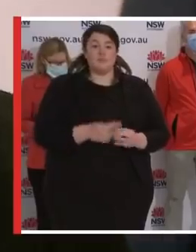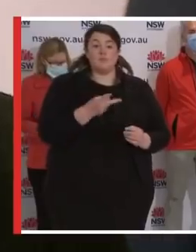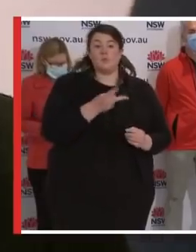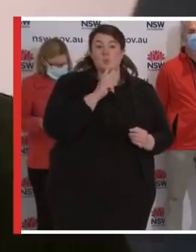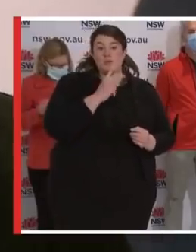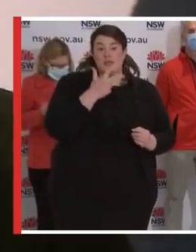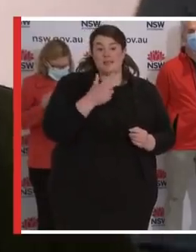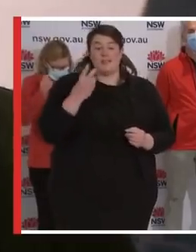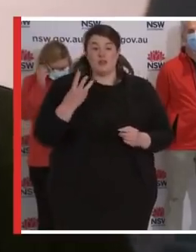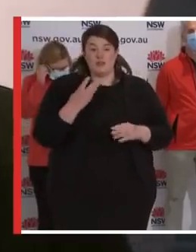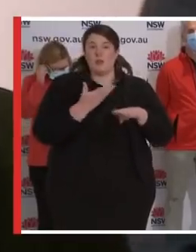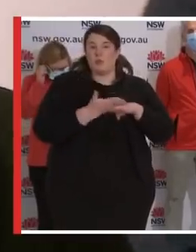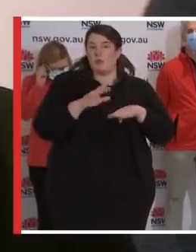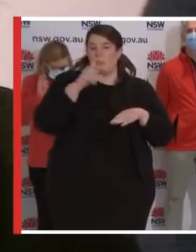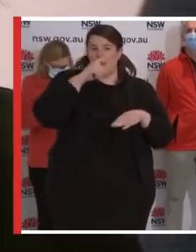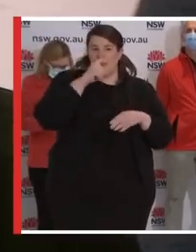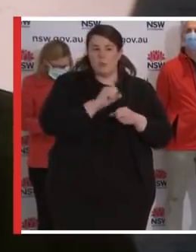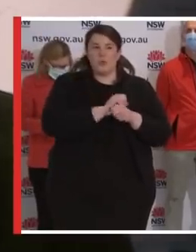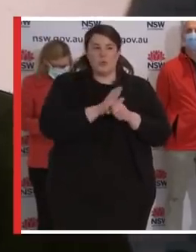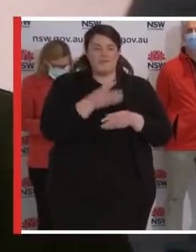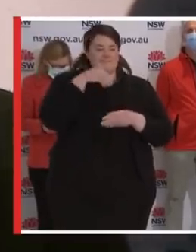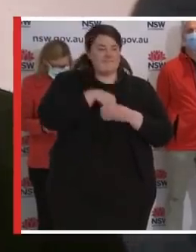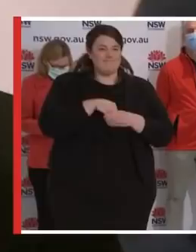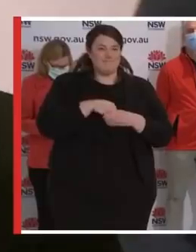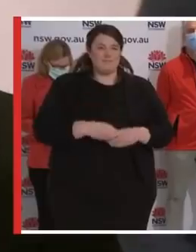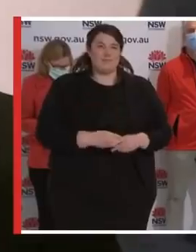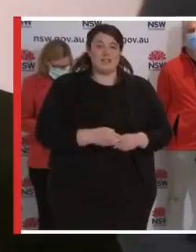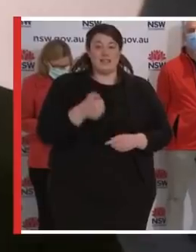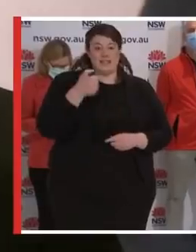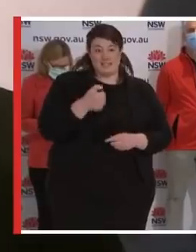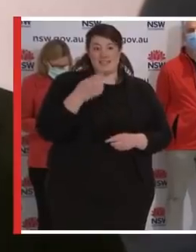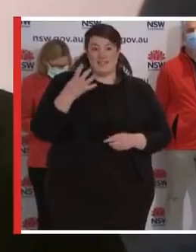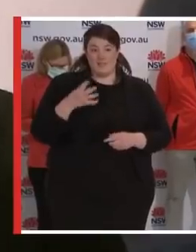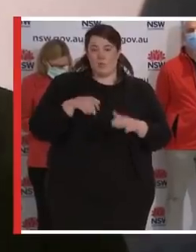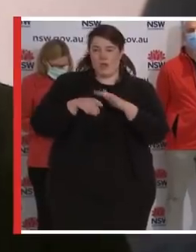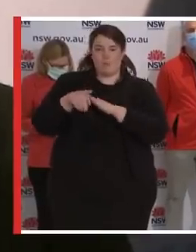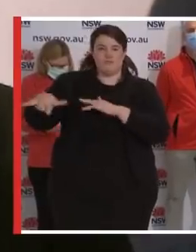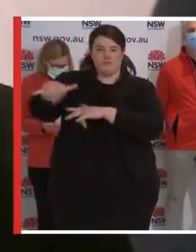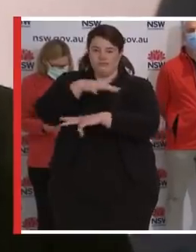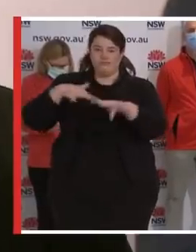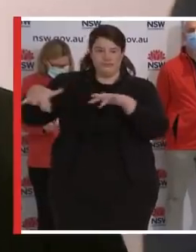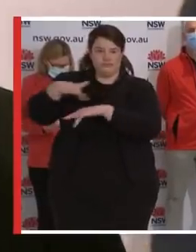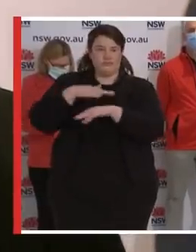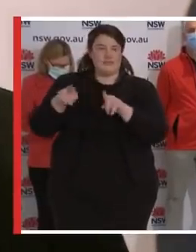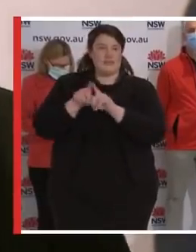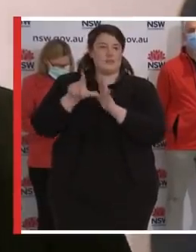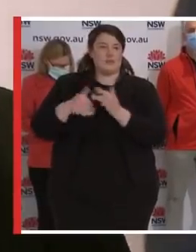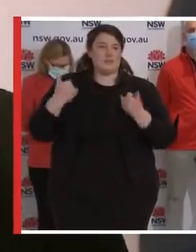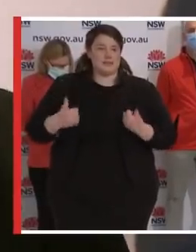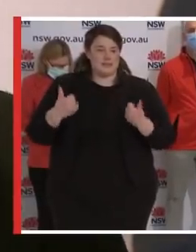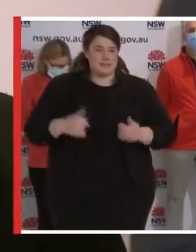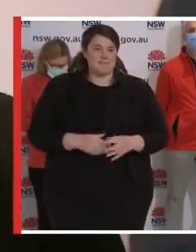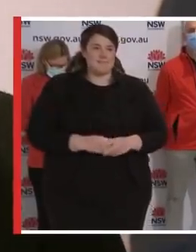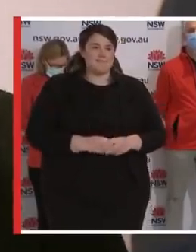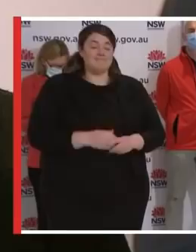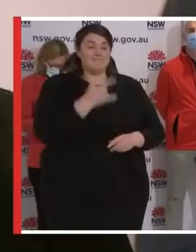community transmission, with at least 64 of them infectious for that time in the community. Horribly, we had one death